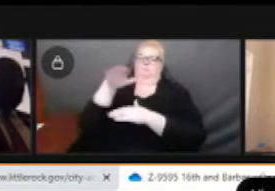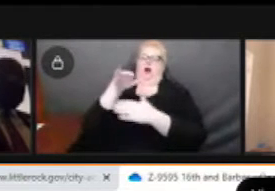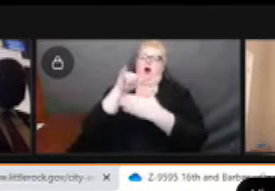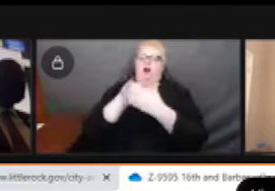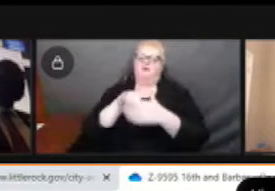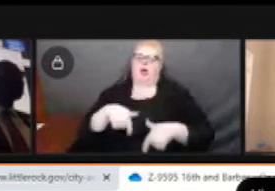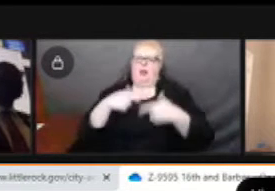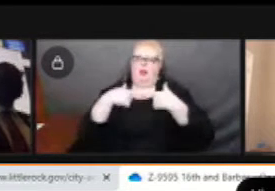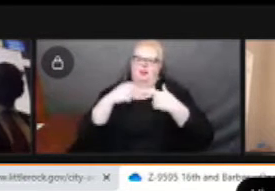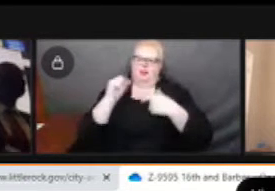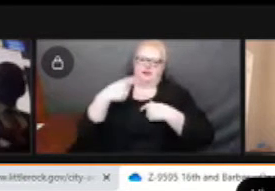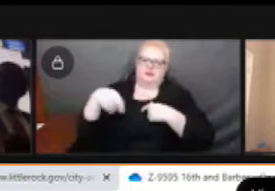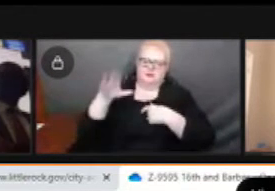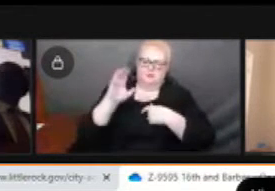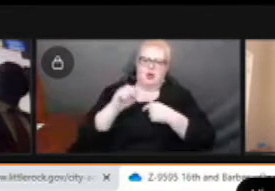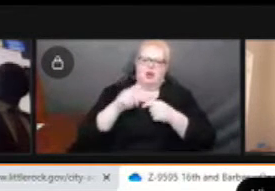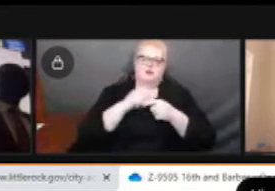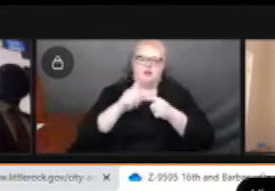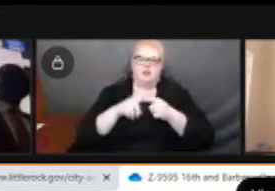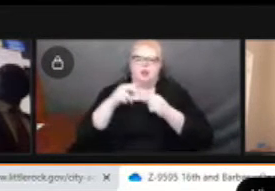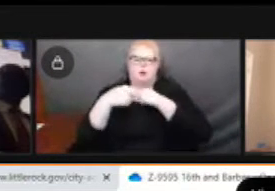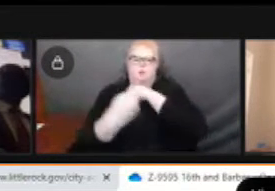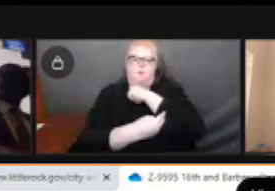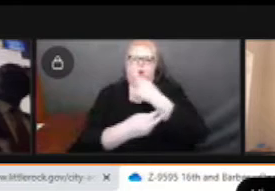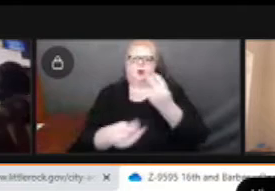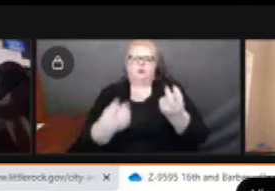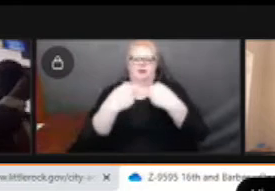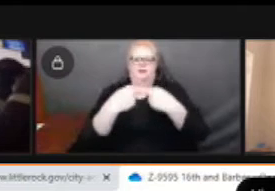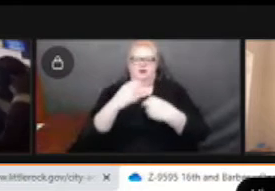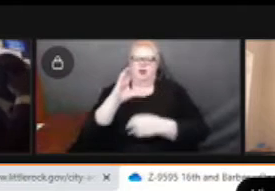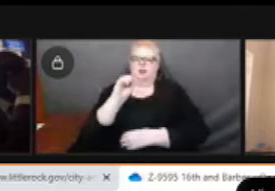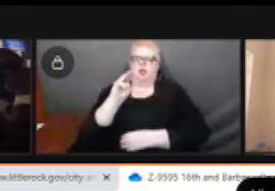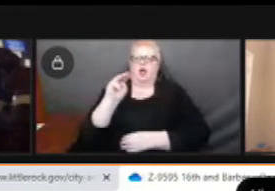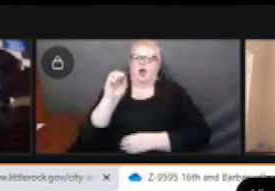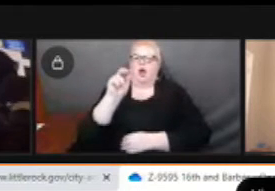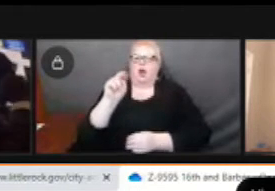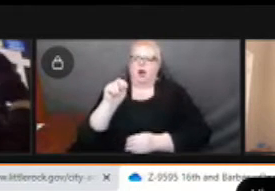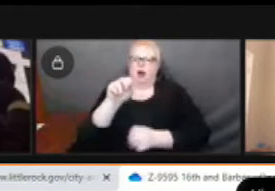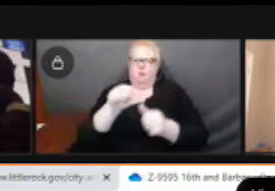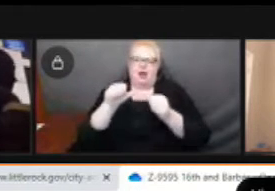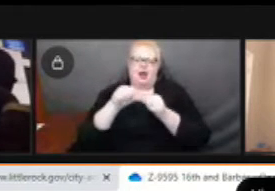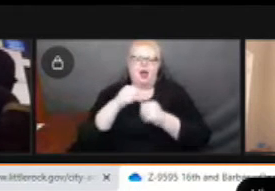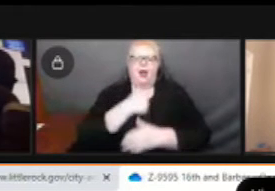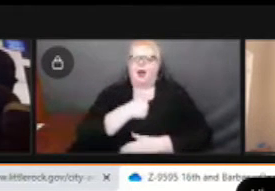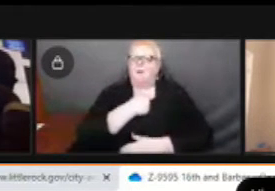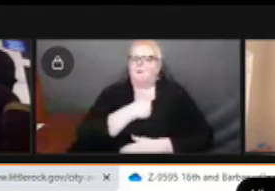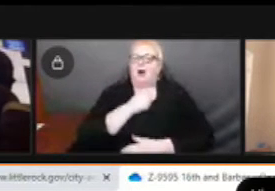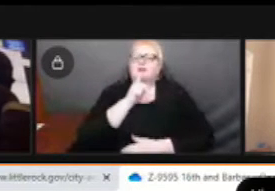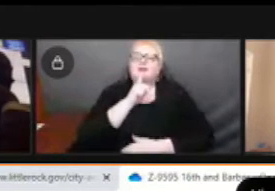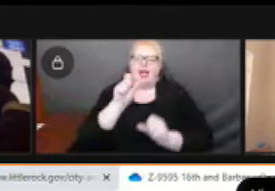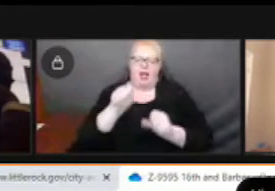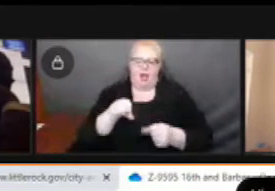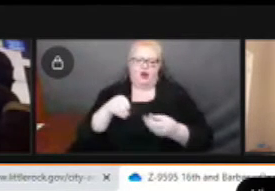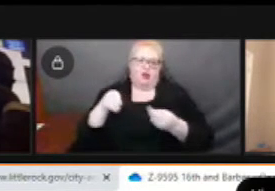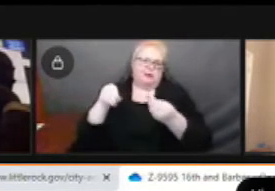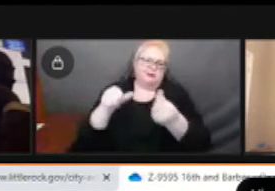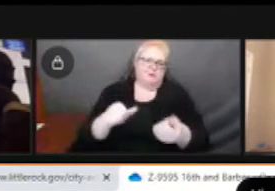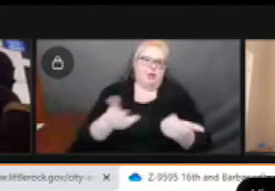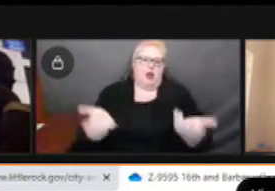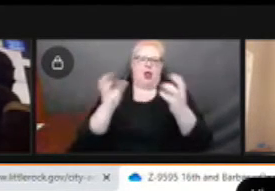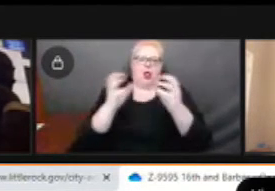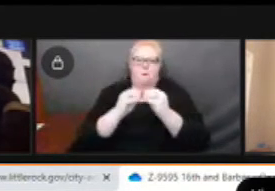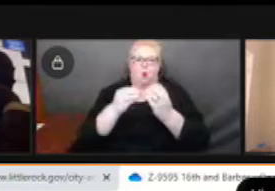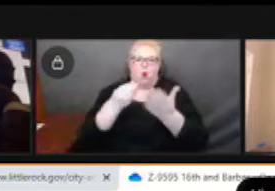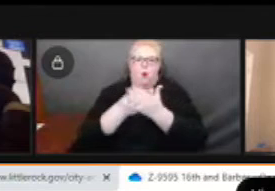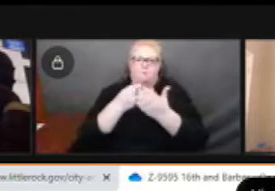as, porches that face the common area. And I apologize, we could have spent a lot more money in giving